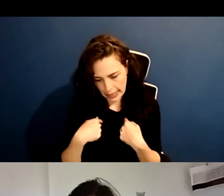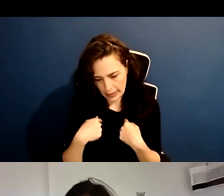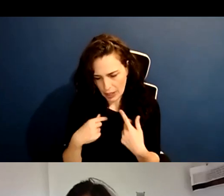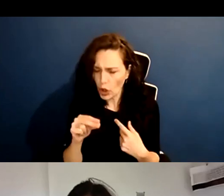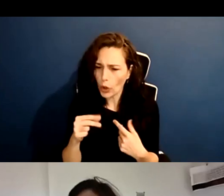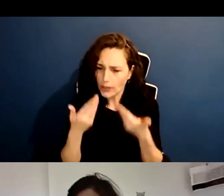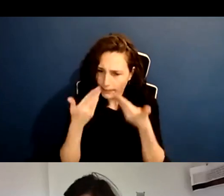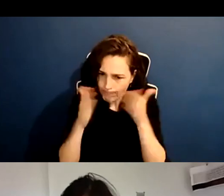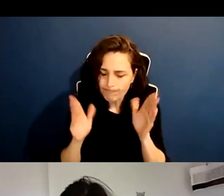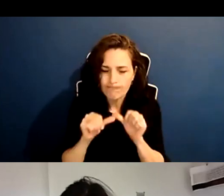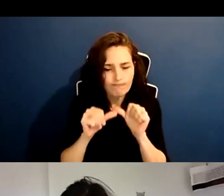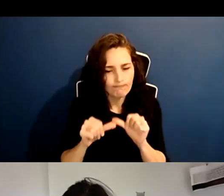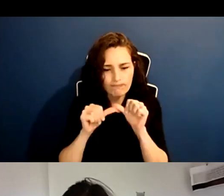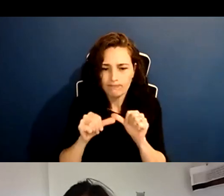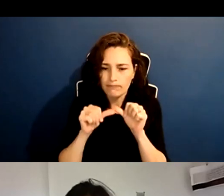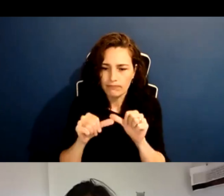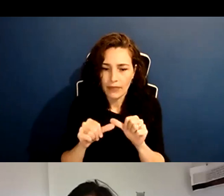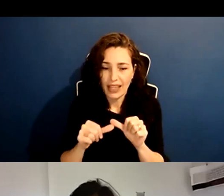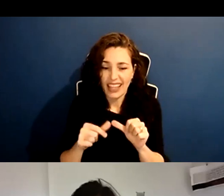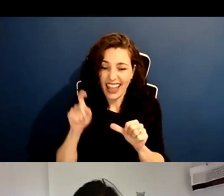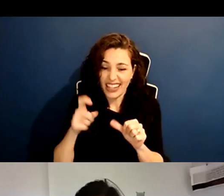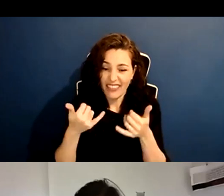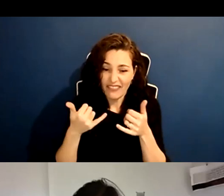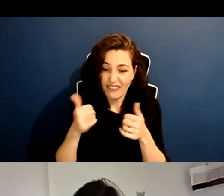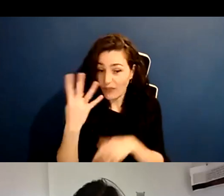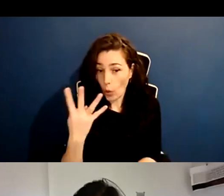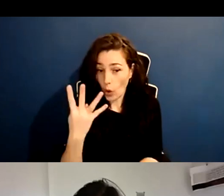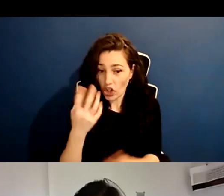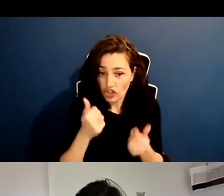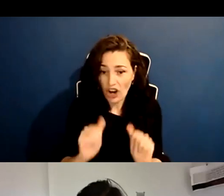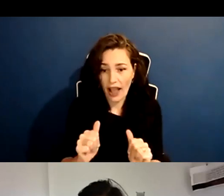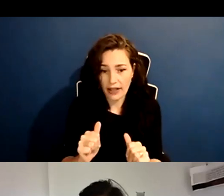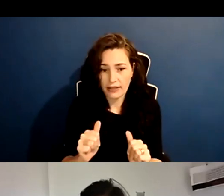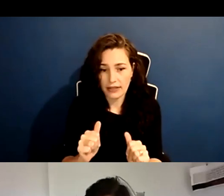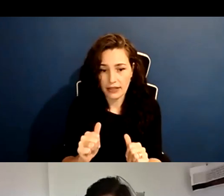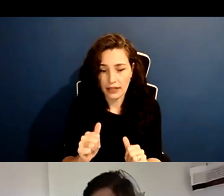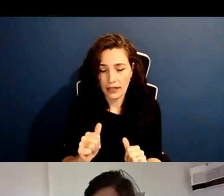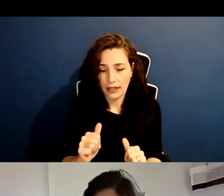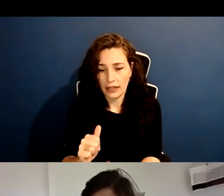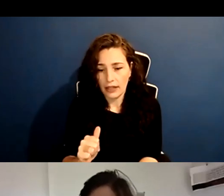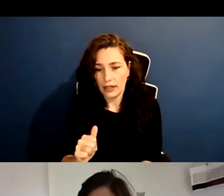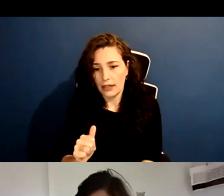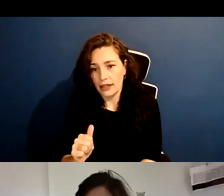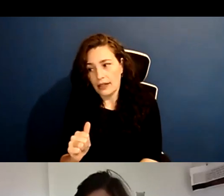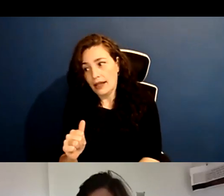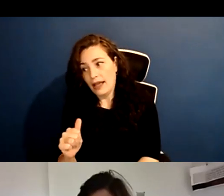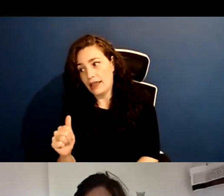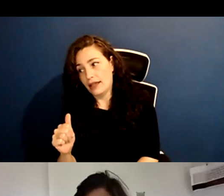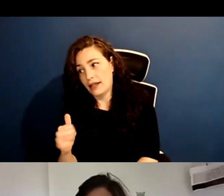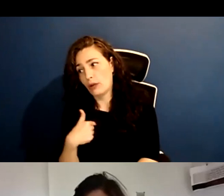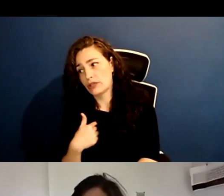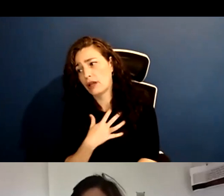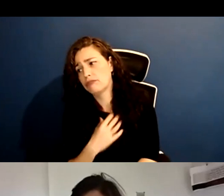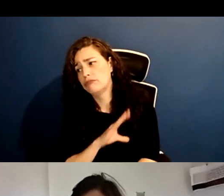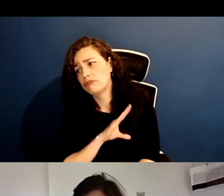get Chicken and Egg and I was really demoralized that we didn't get it, but we got it this year after four